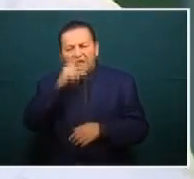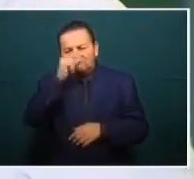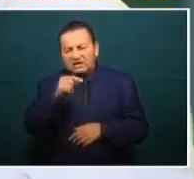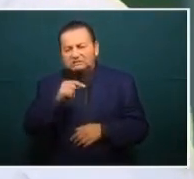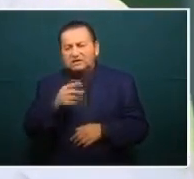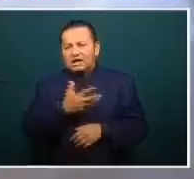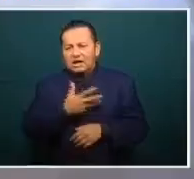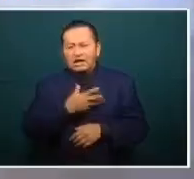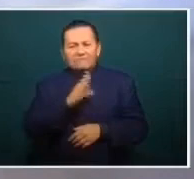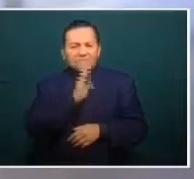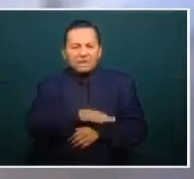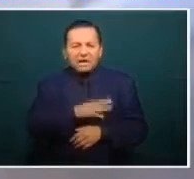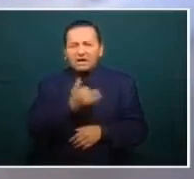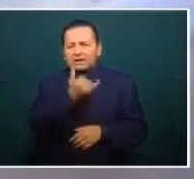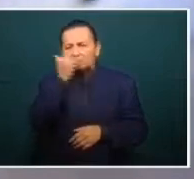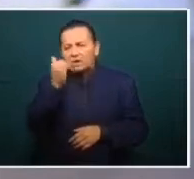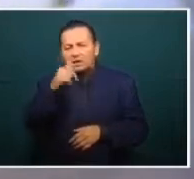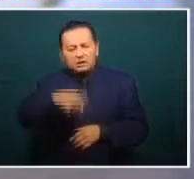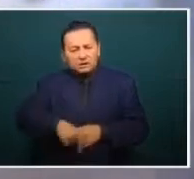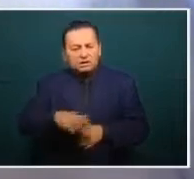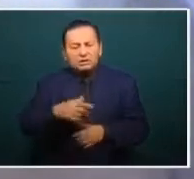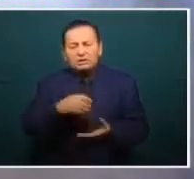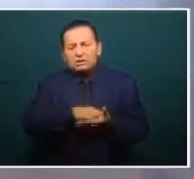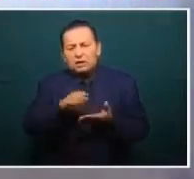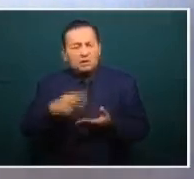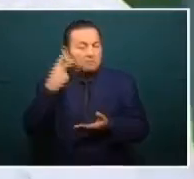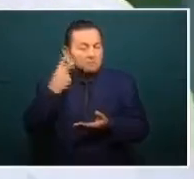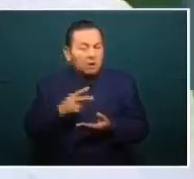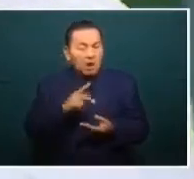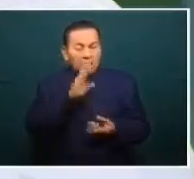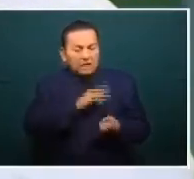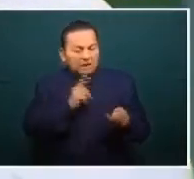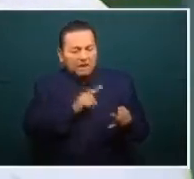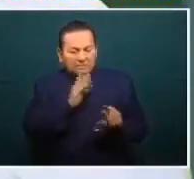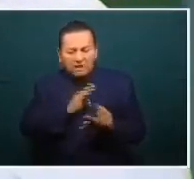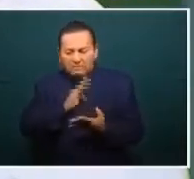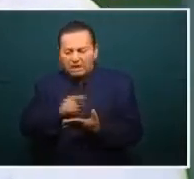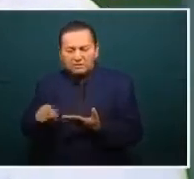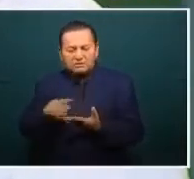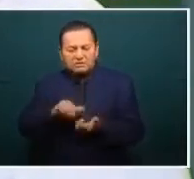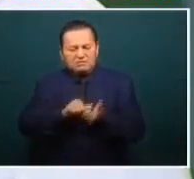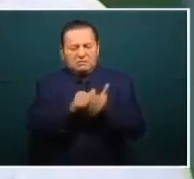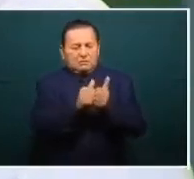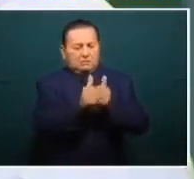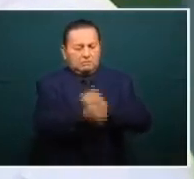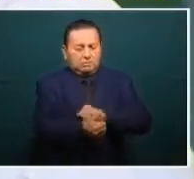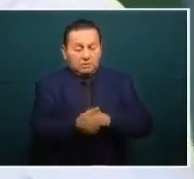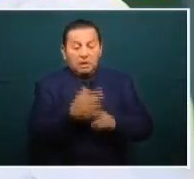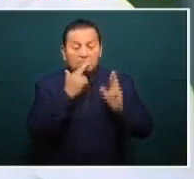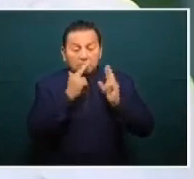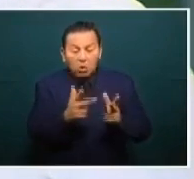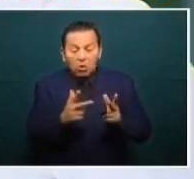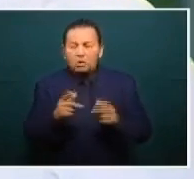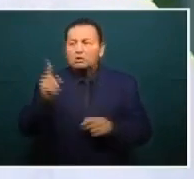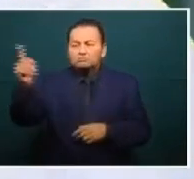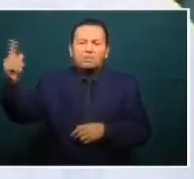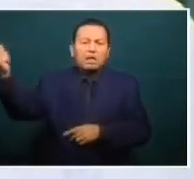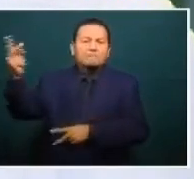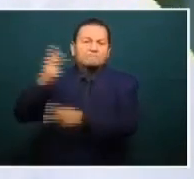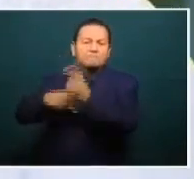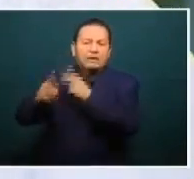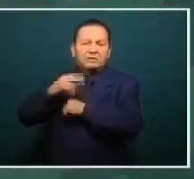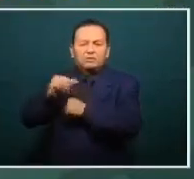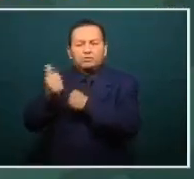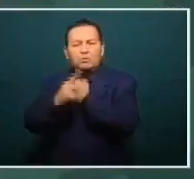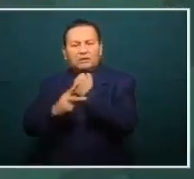and you're right. If we take care of irregular or bad things from inside, of course there will be